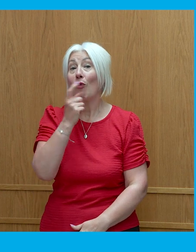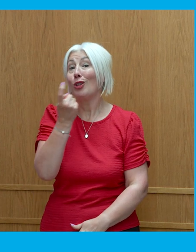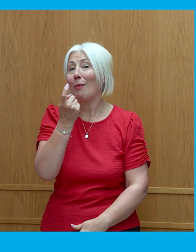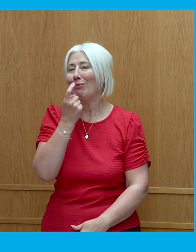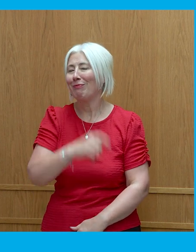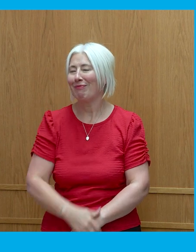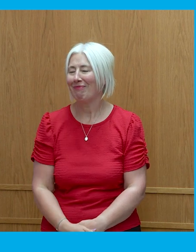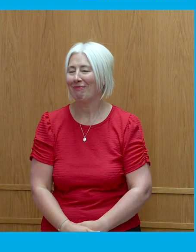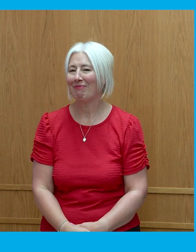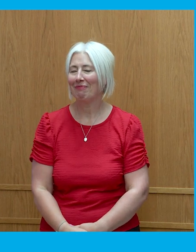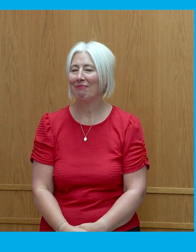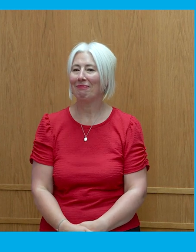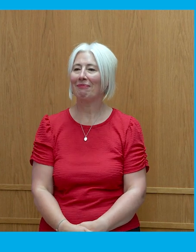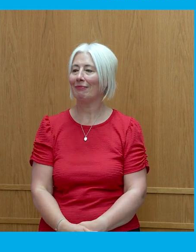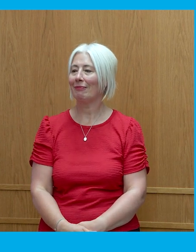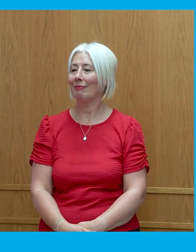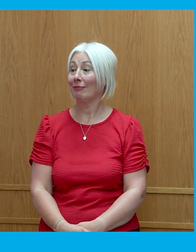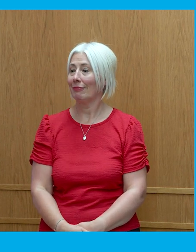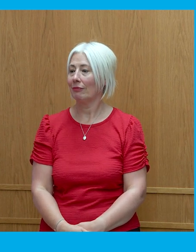on its way.